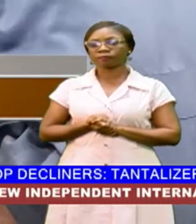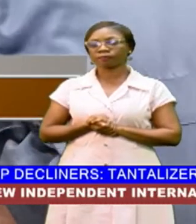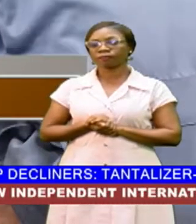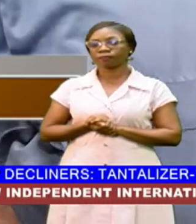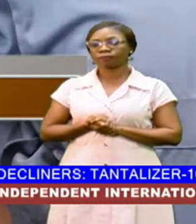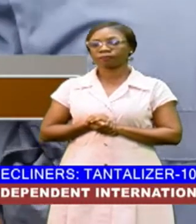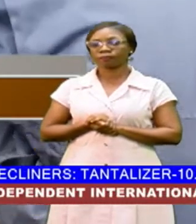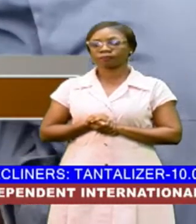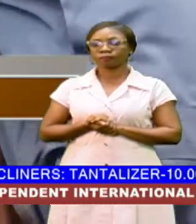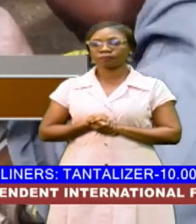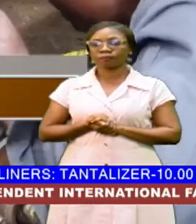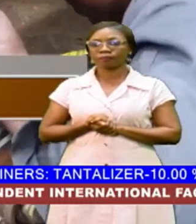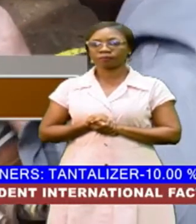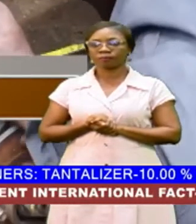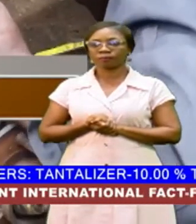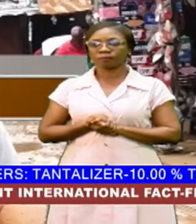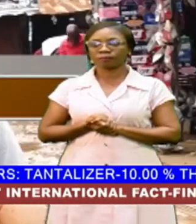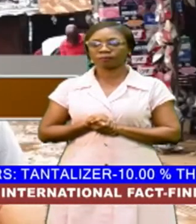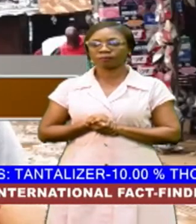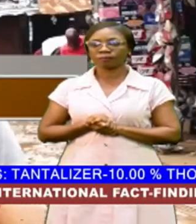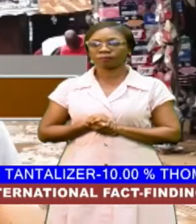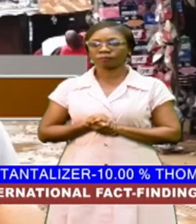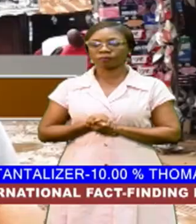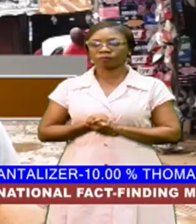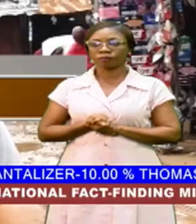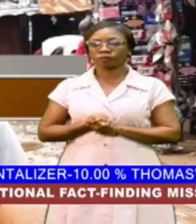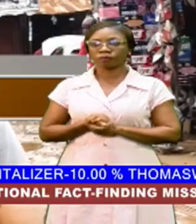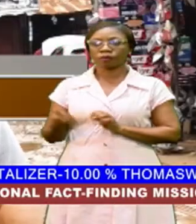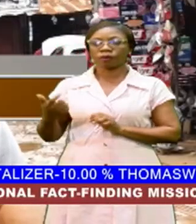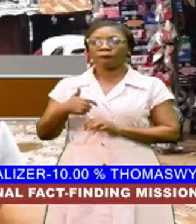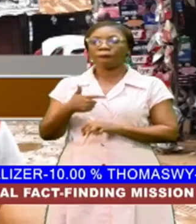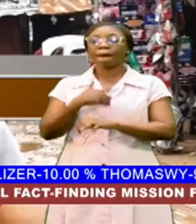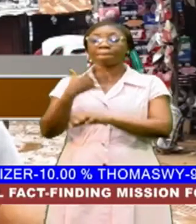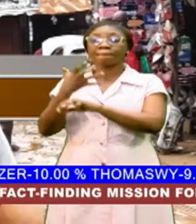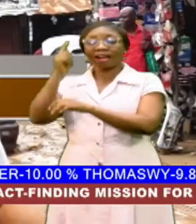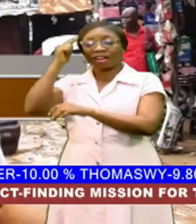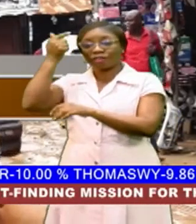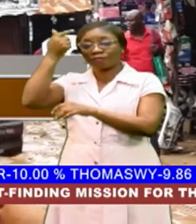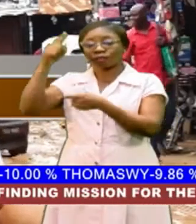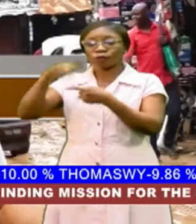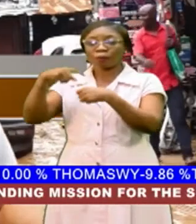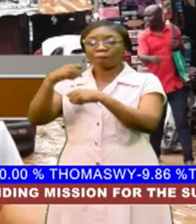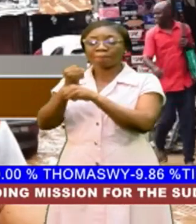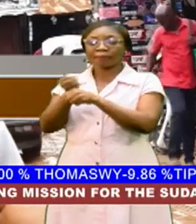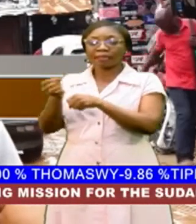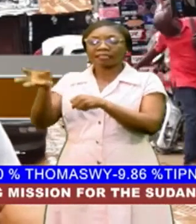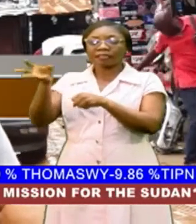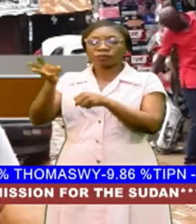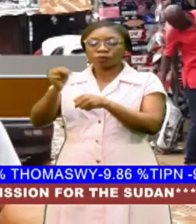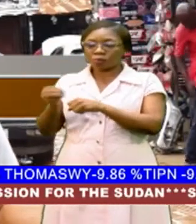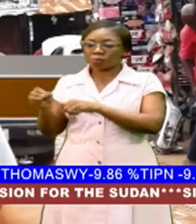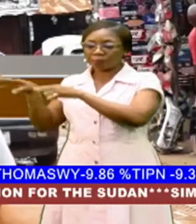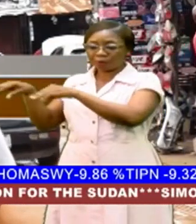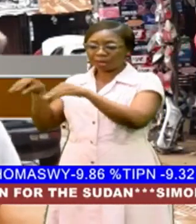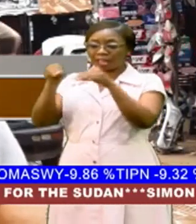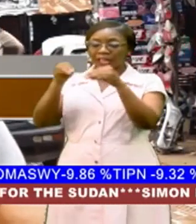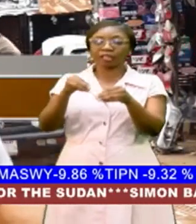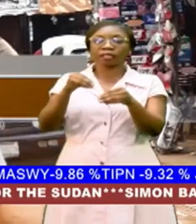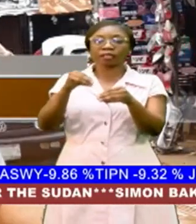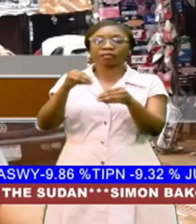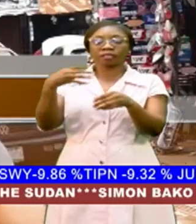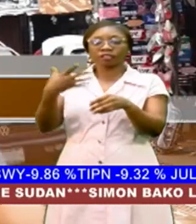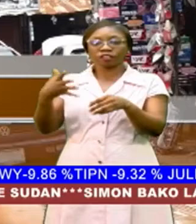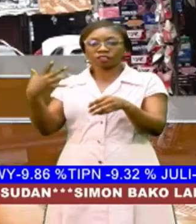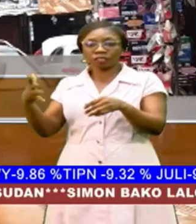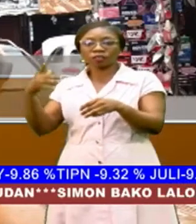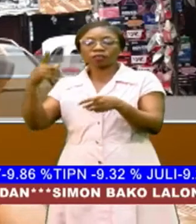fulfilling its obvious potential. You appeal to the government to meet those who are coming in with the goods to us or to the